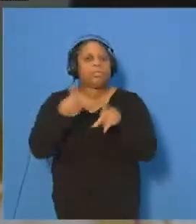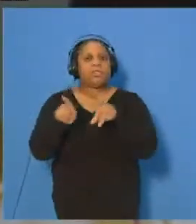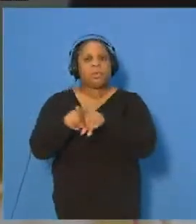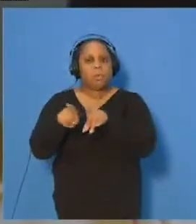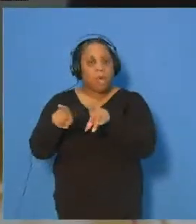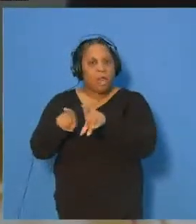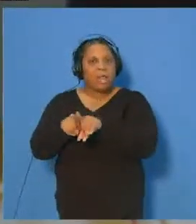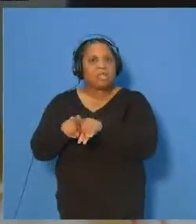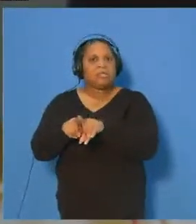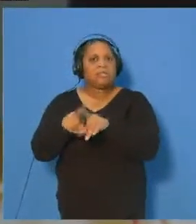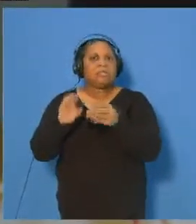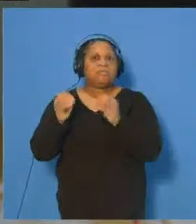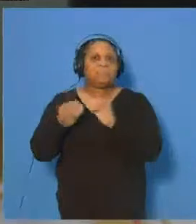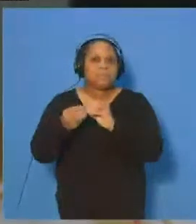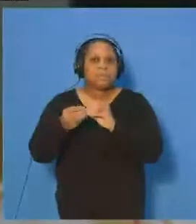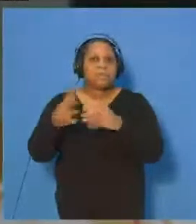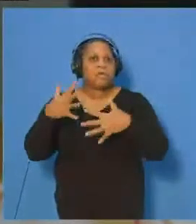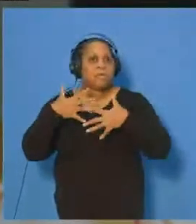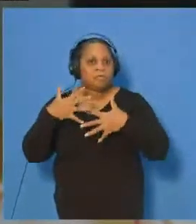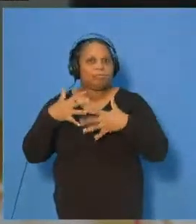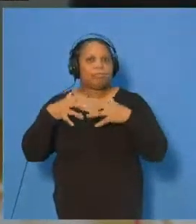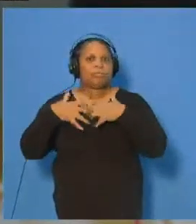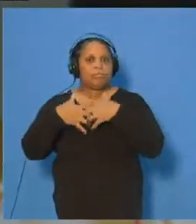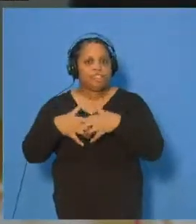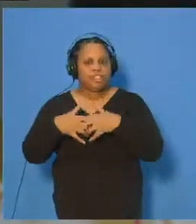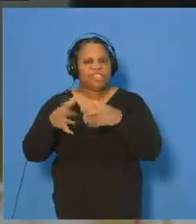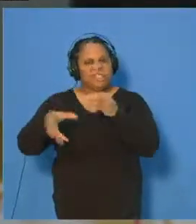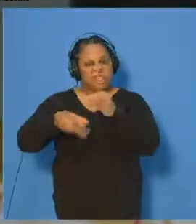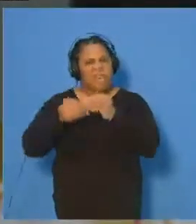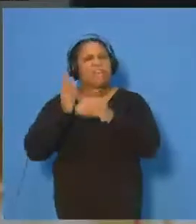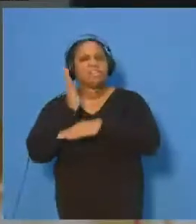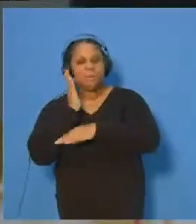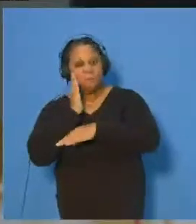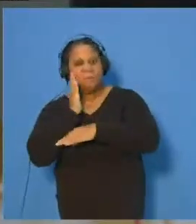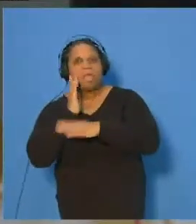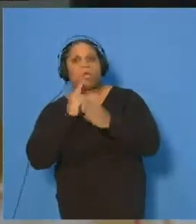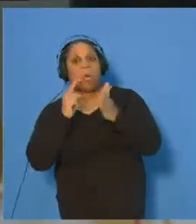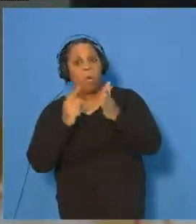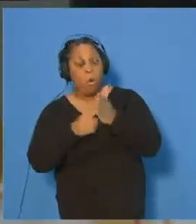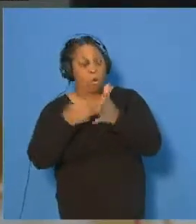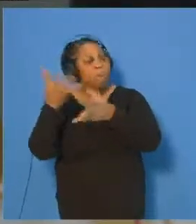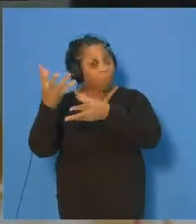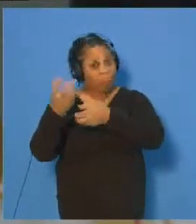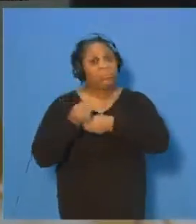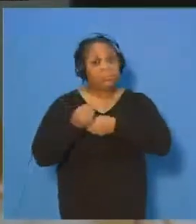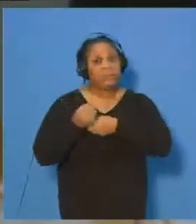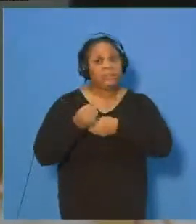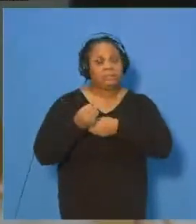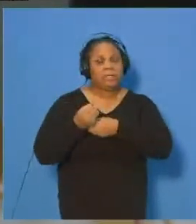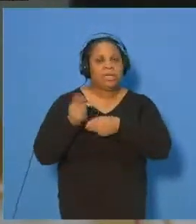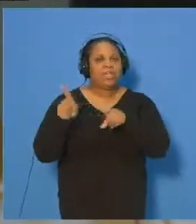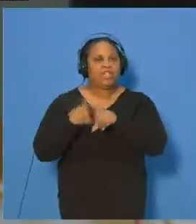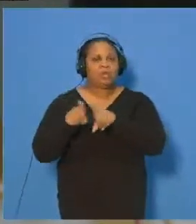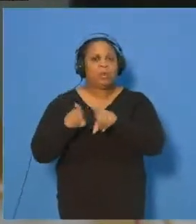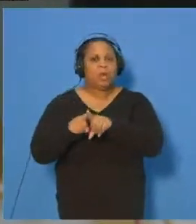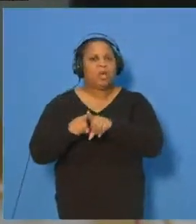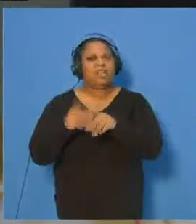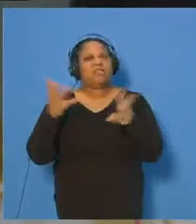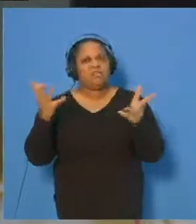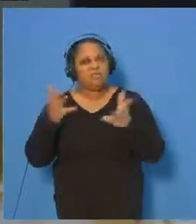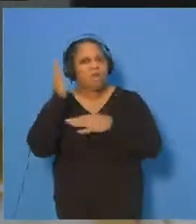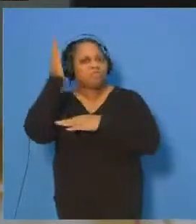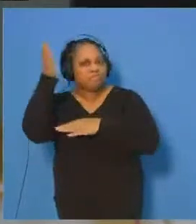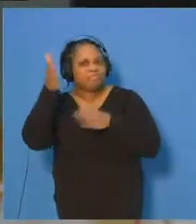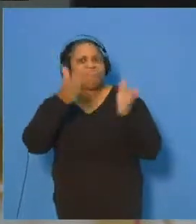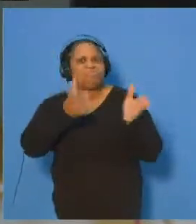as the number of ventilators, the number of extra hospital beds that have been ordered and received, as well as what their contingency plan is